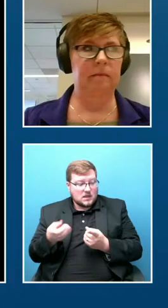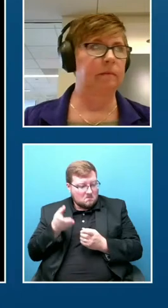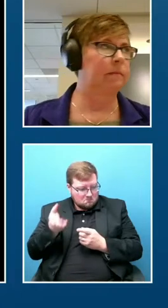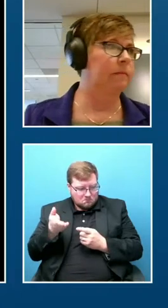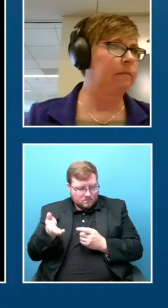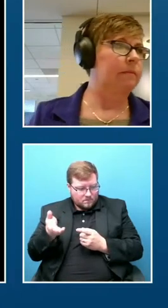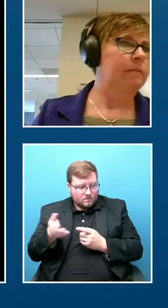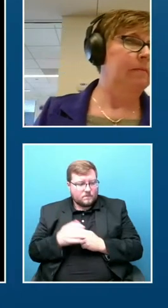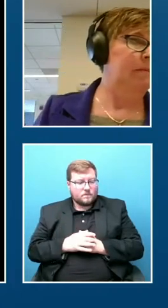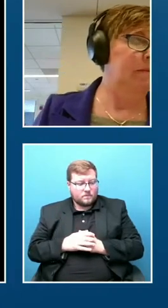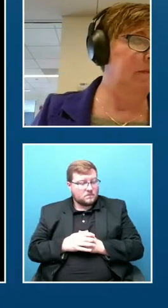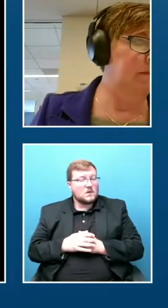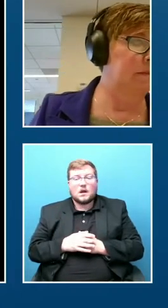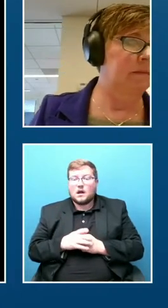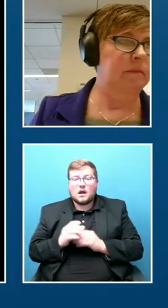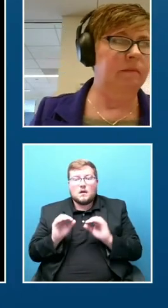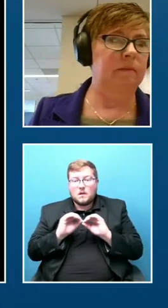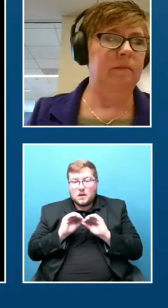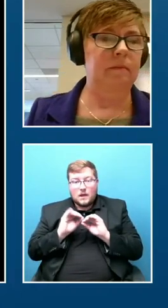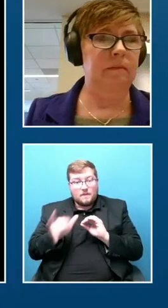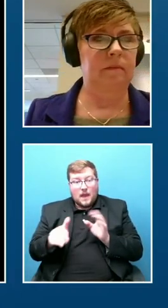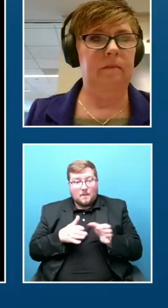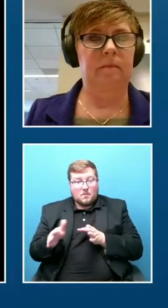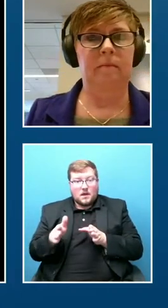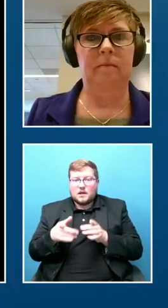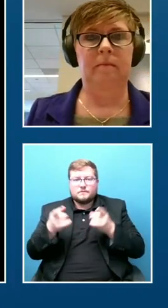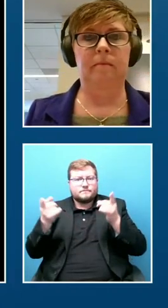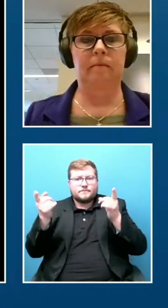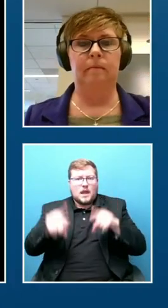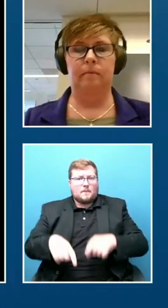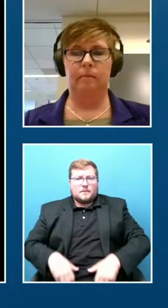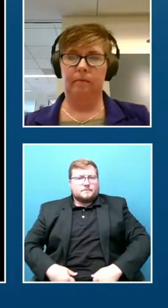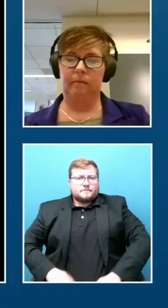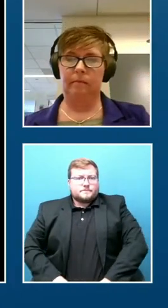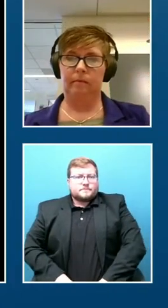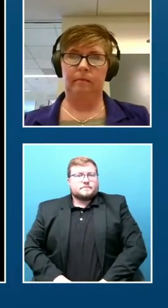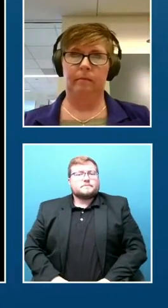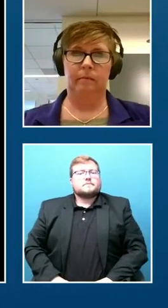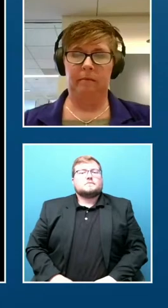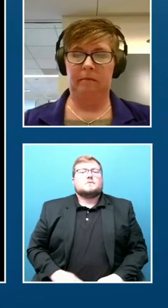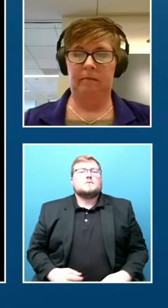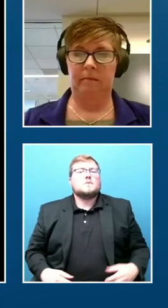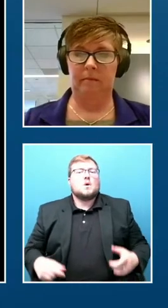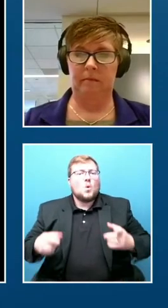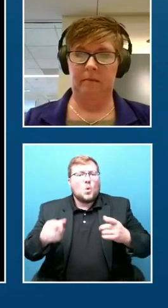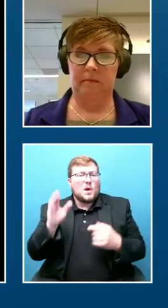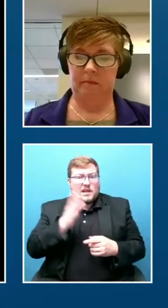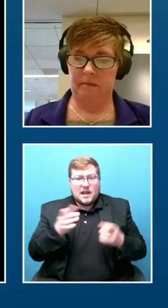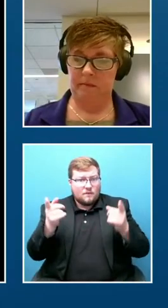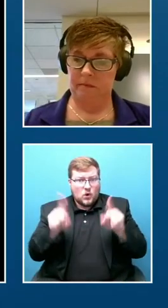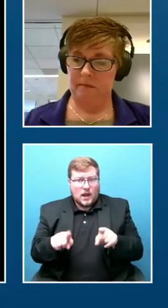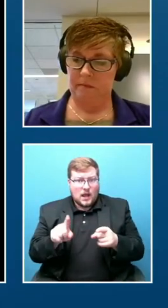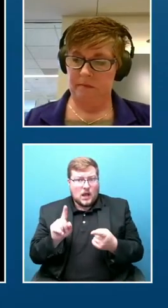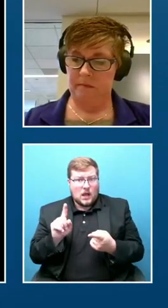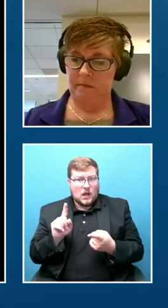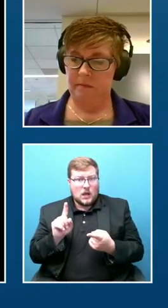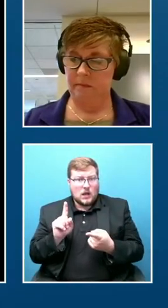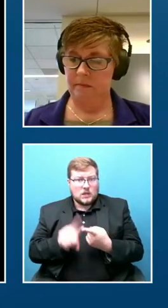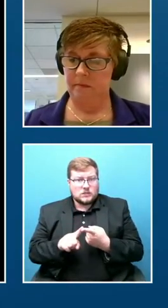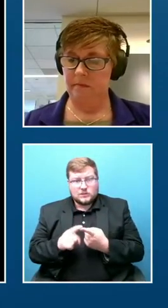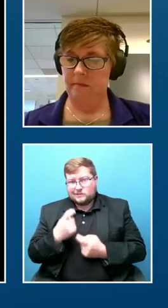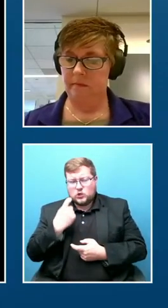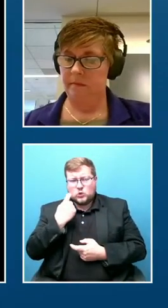that none of those things have happened. There has never been, until just this